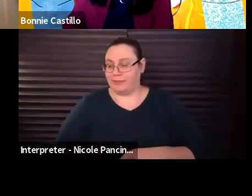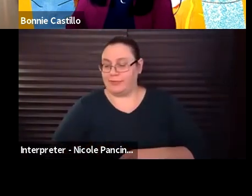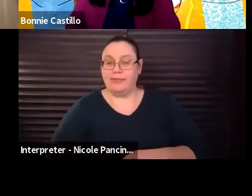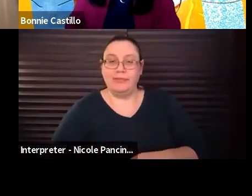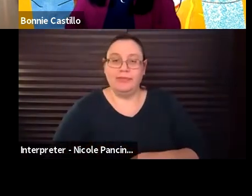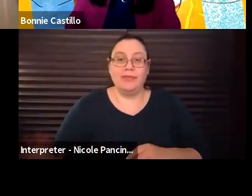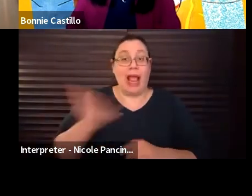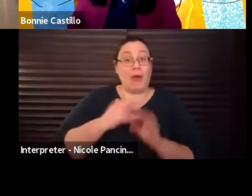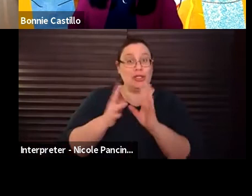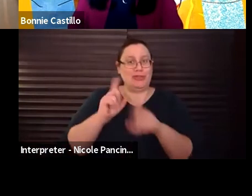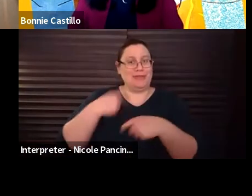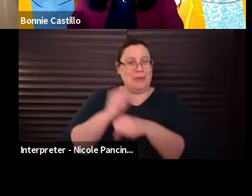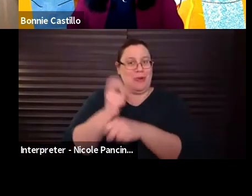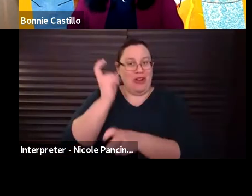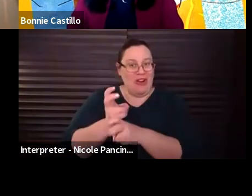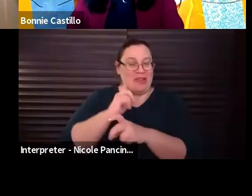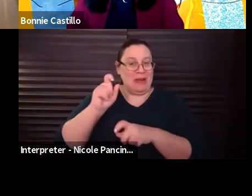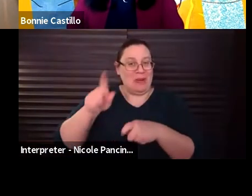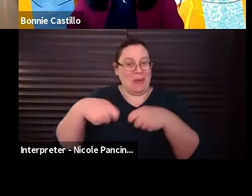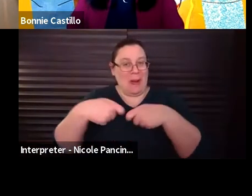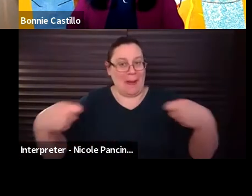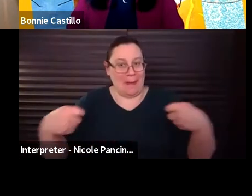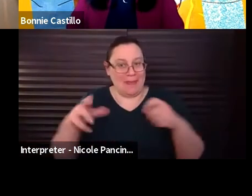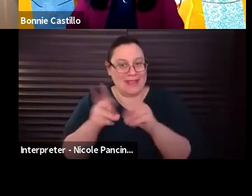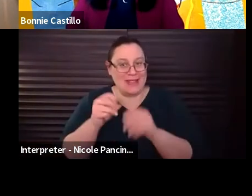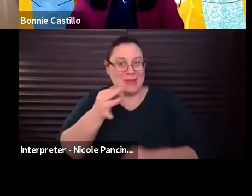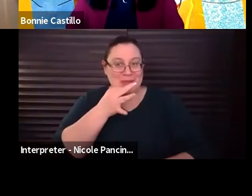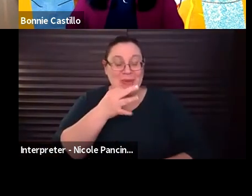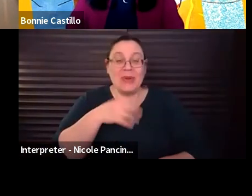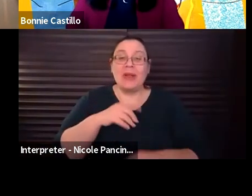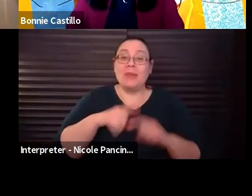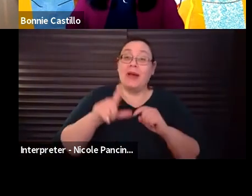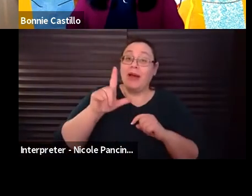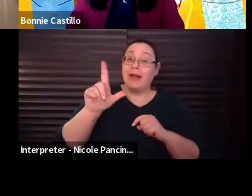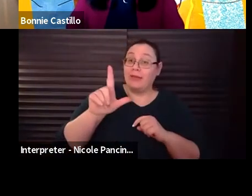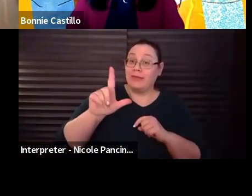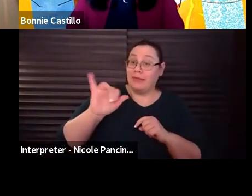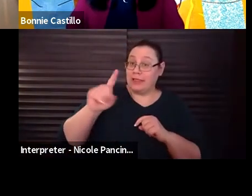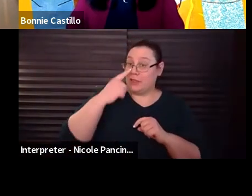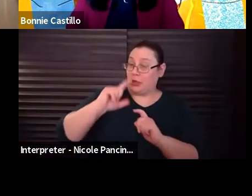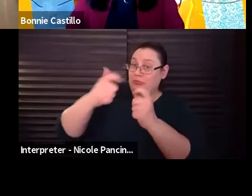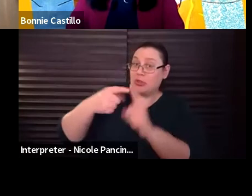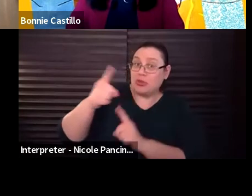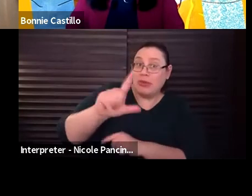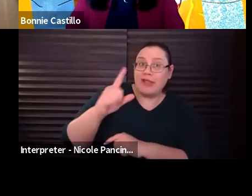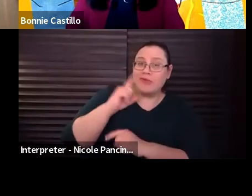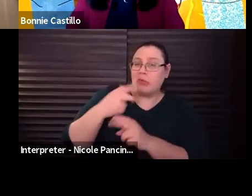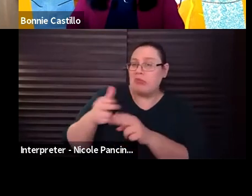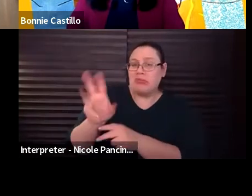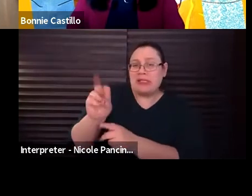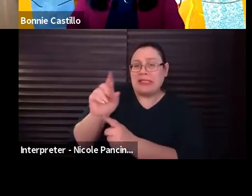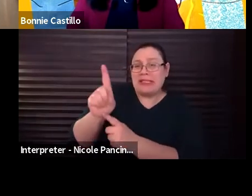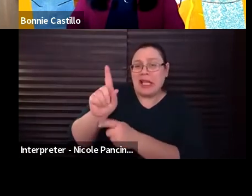interpreters have been working very hard, so we're going to have to wrap this session up very soon. But Liz, can I turn it over to you, maybe just for a brief 60-second